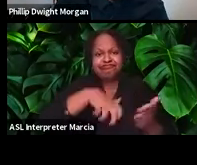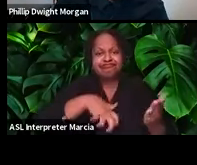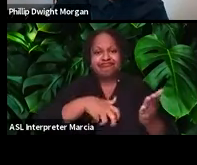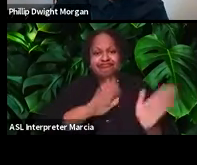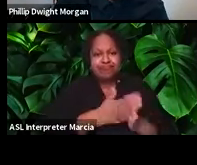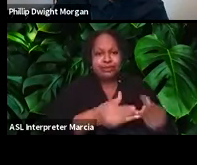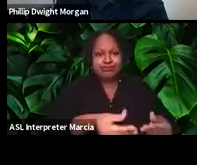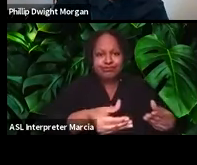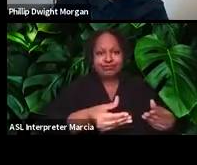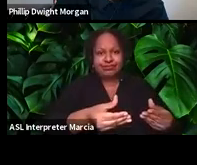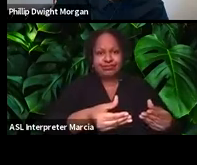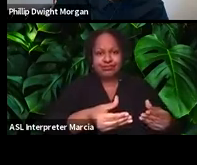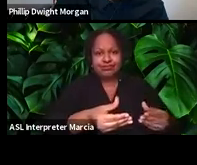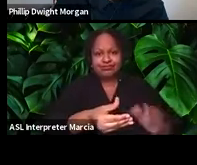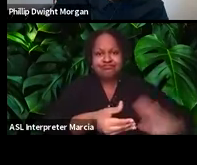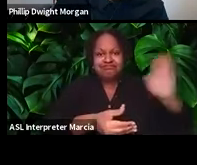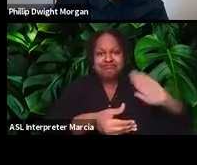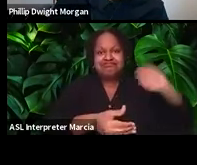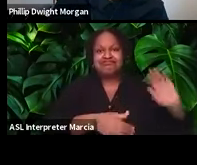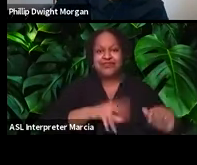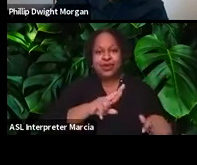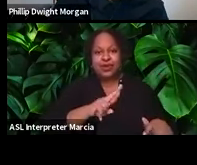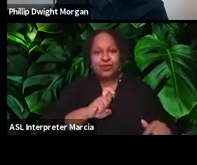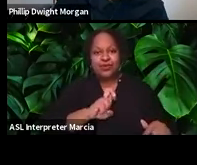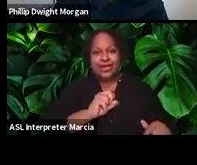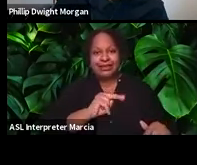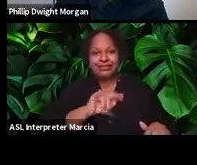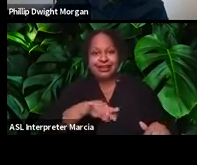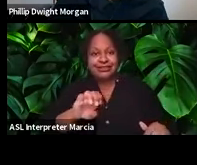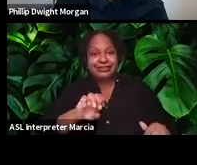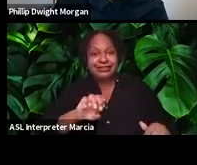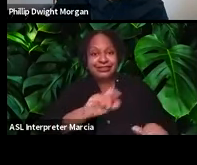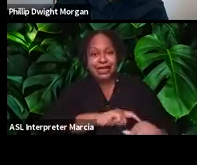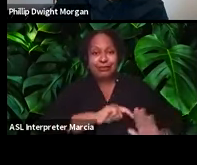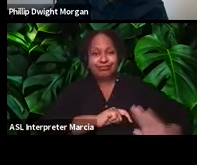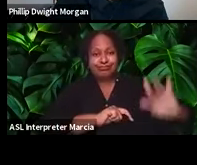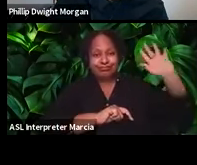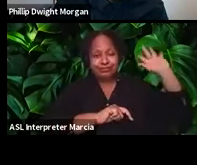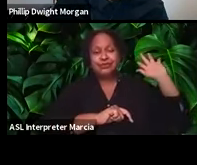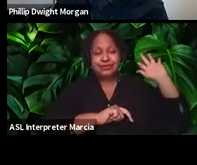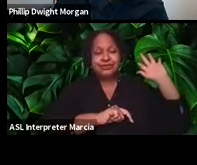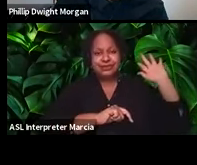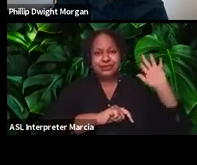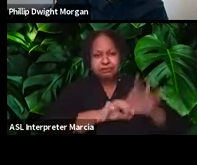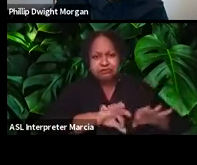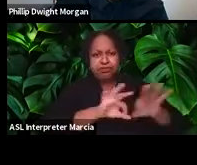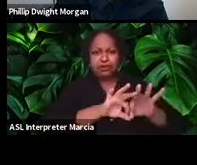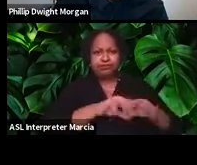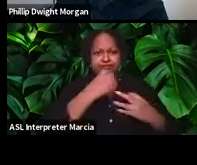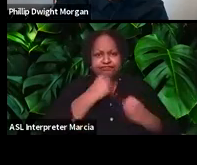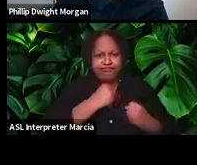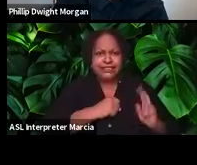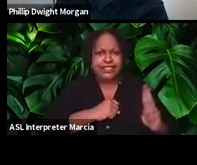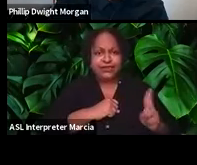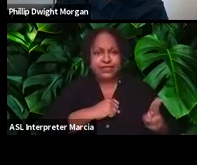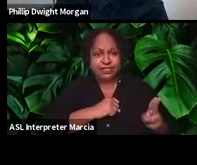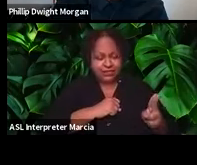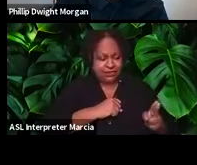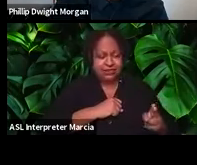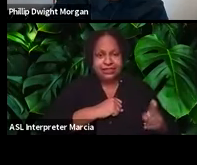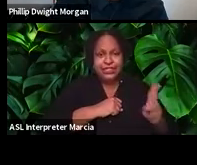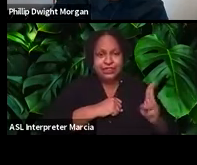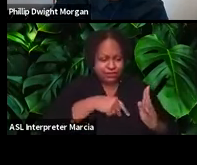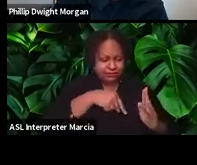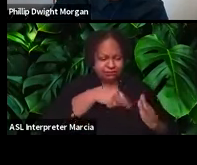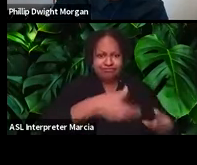part of the history, and understanding that there was so much in that history that